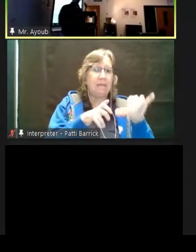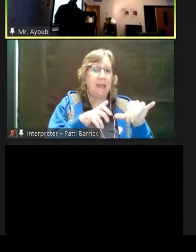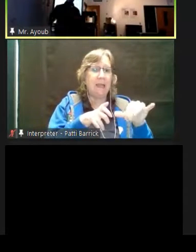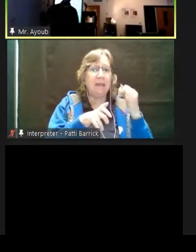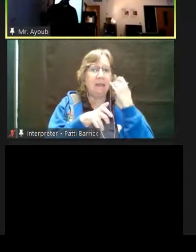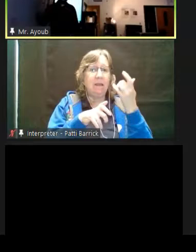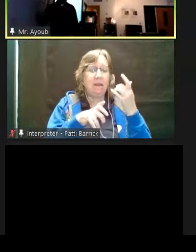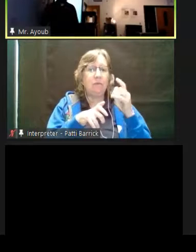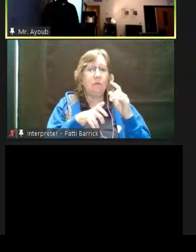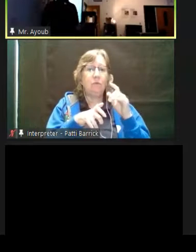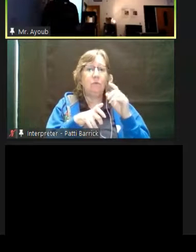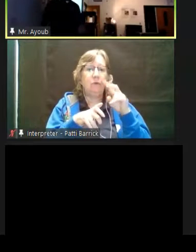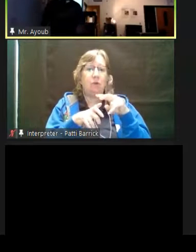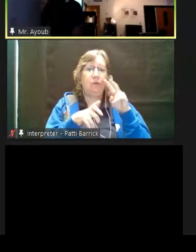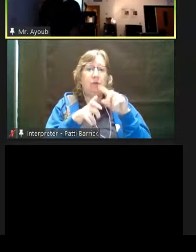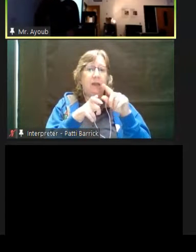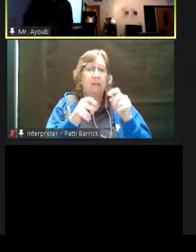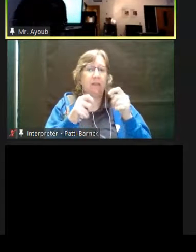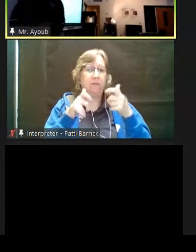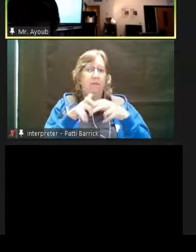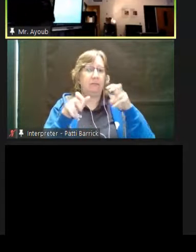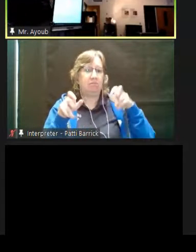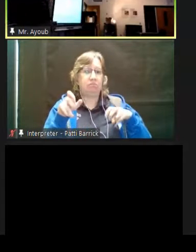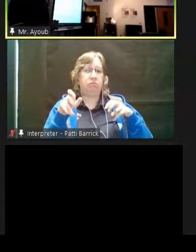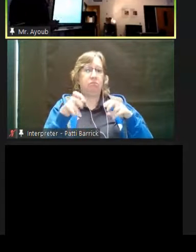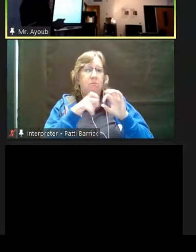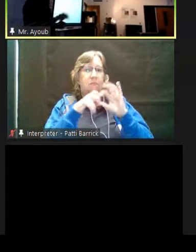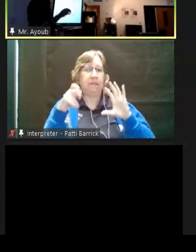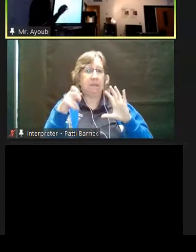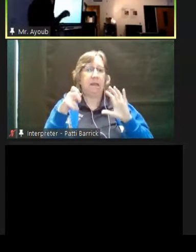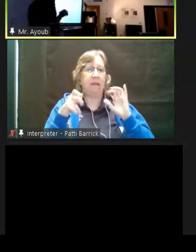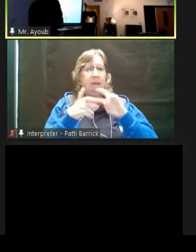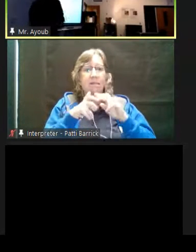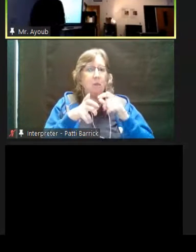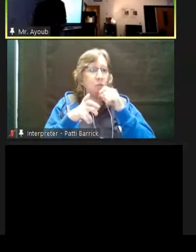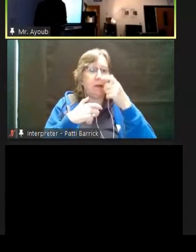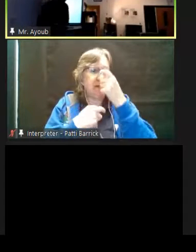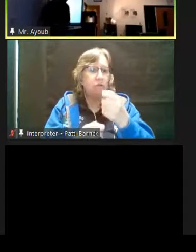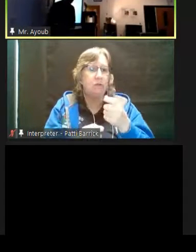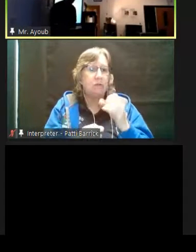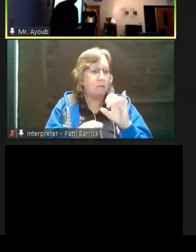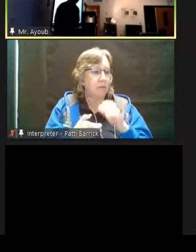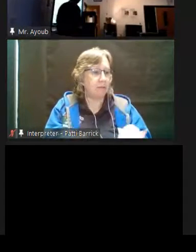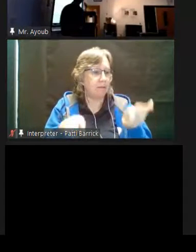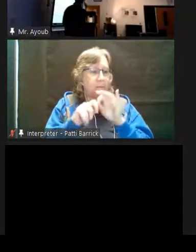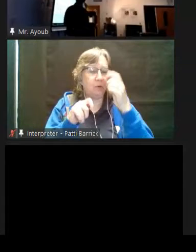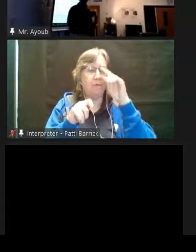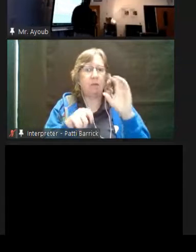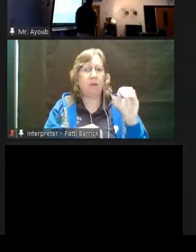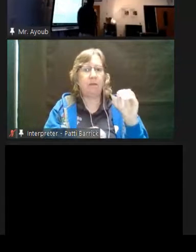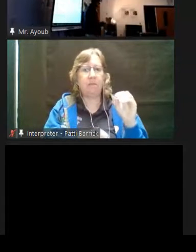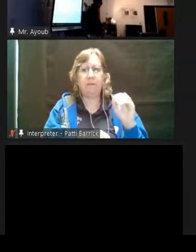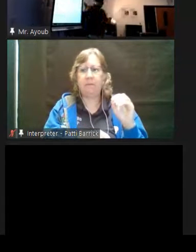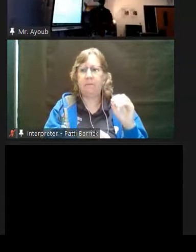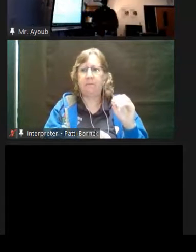leave the page faster, you're not interested in that content. So that's valuable information for companies to know. Wait,